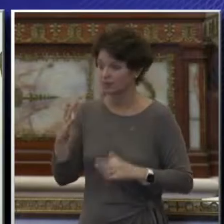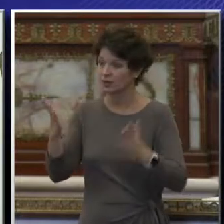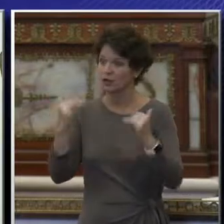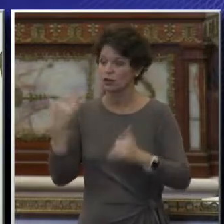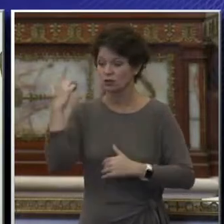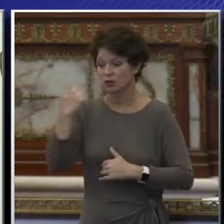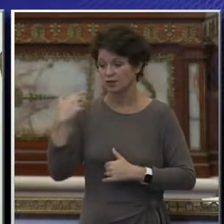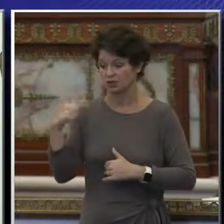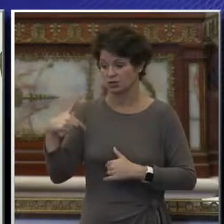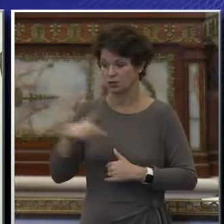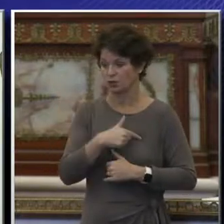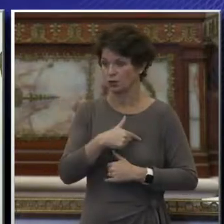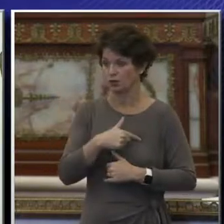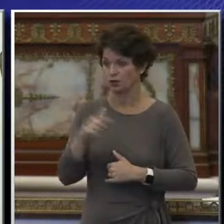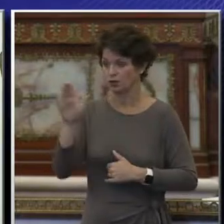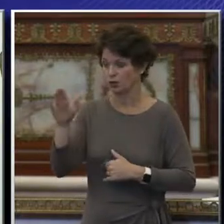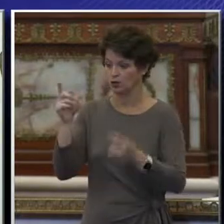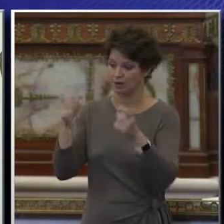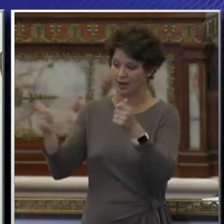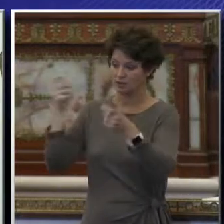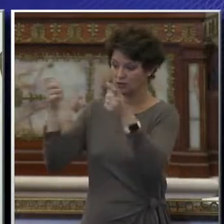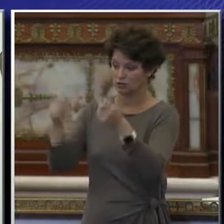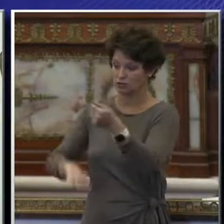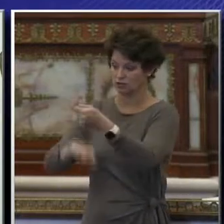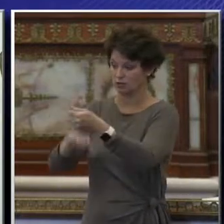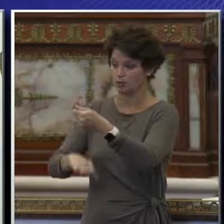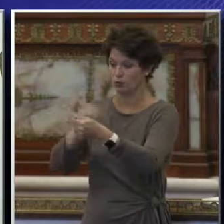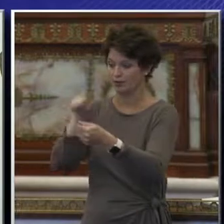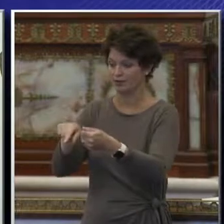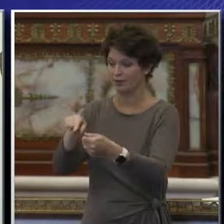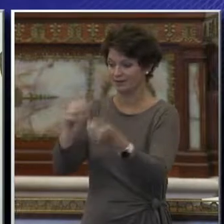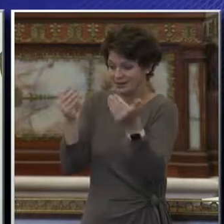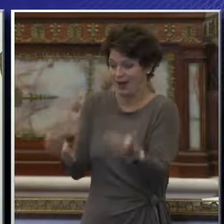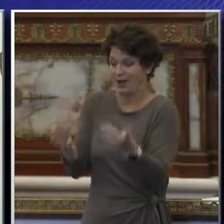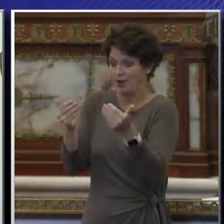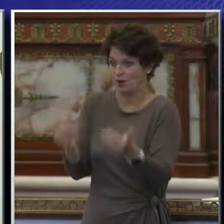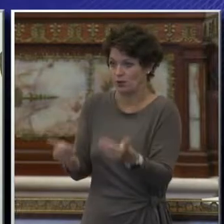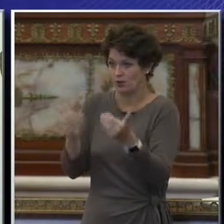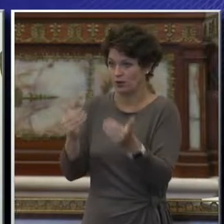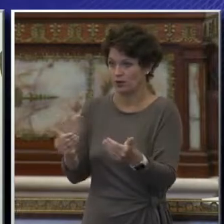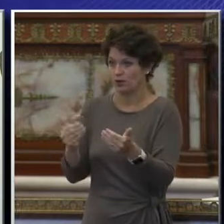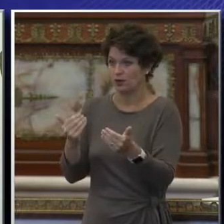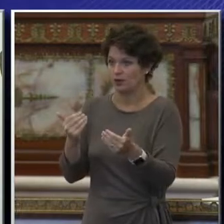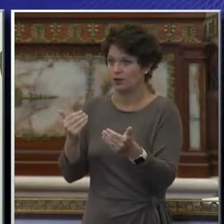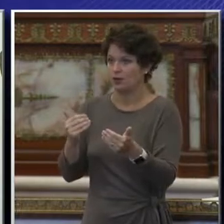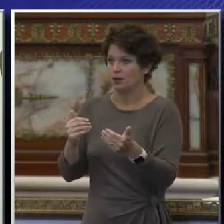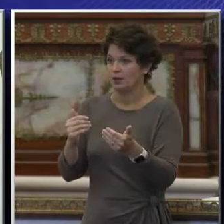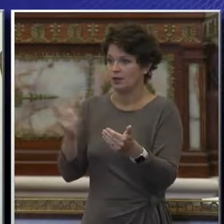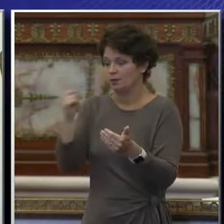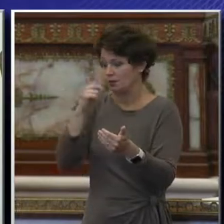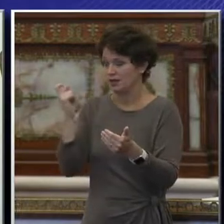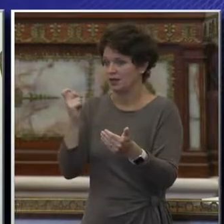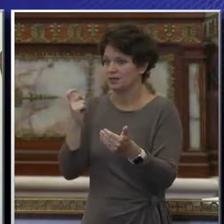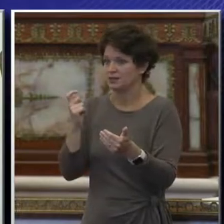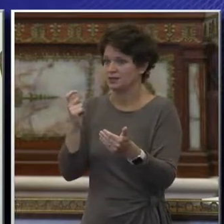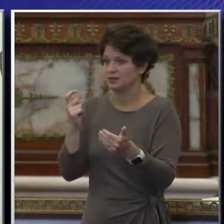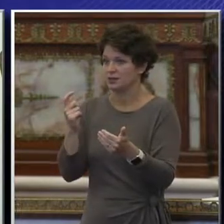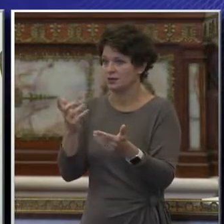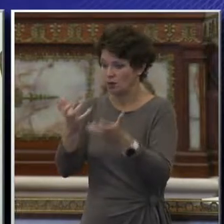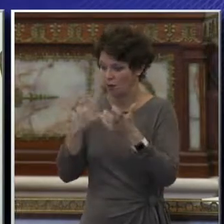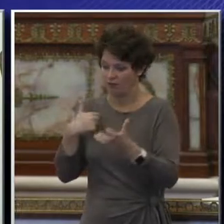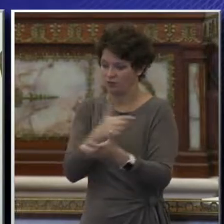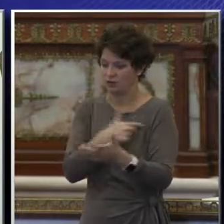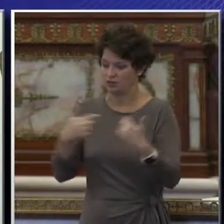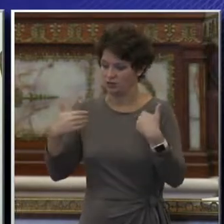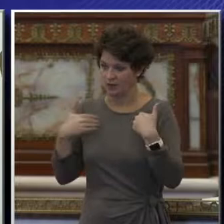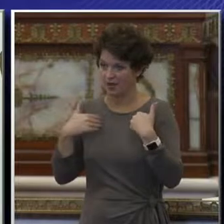reason why the administration is supporting this now is because the desire and goal was to